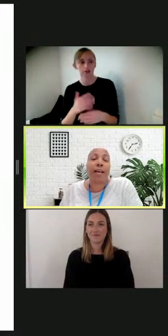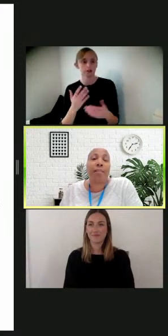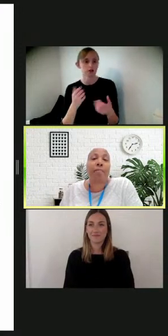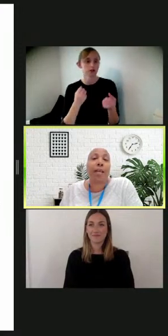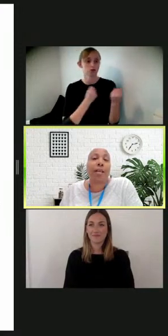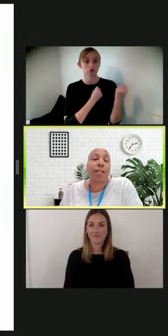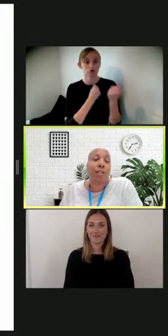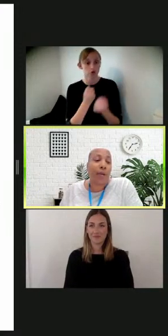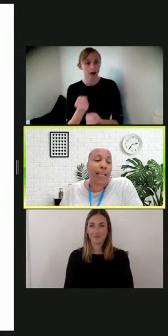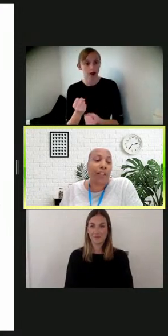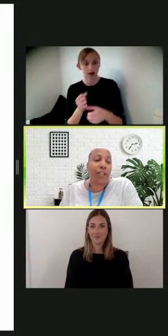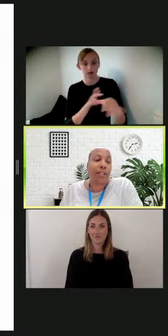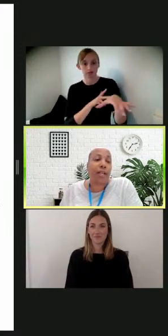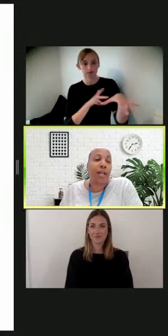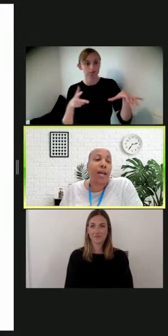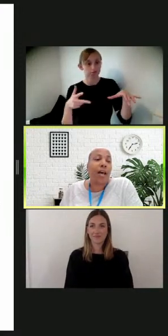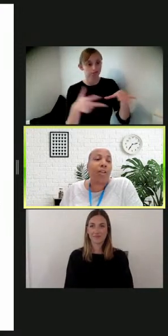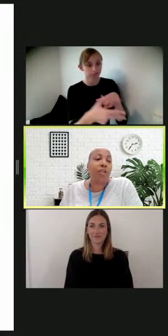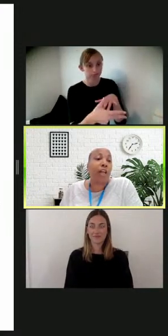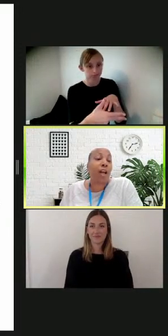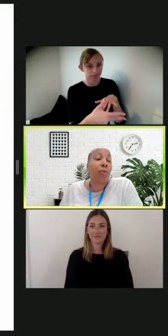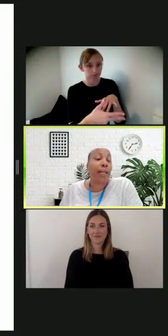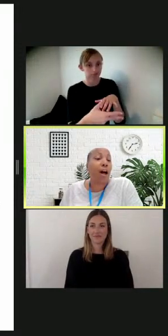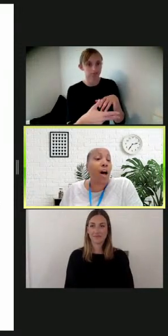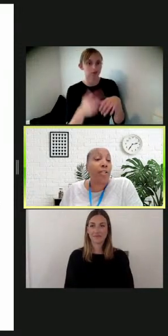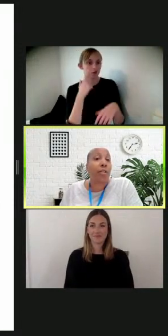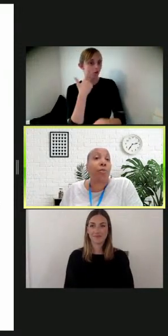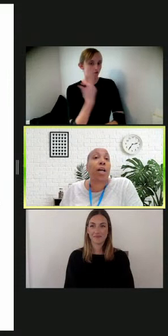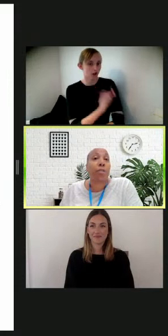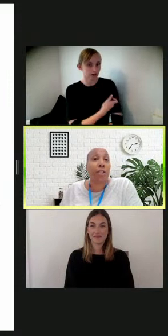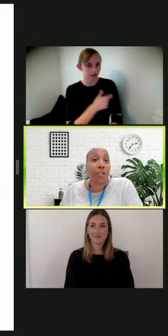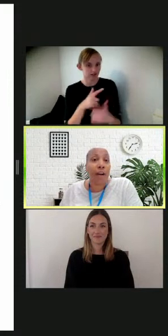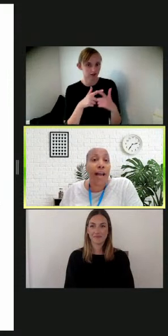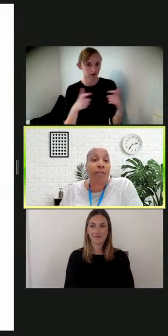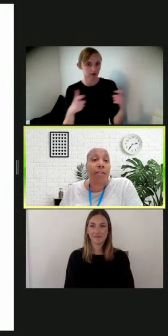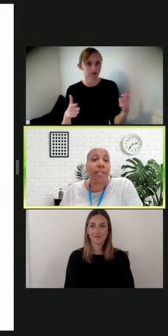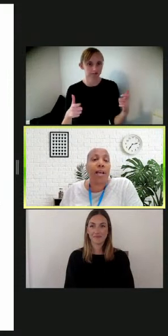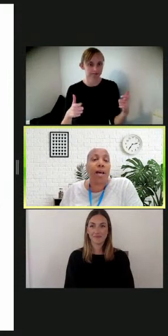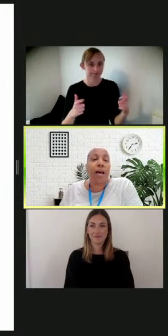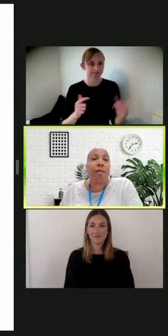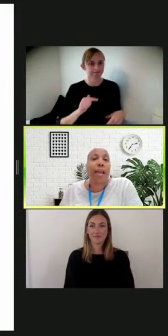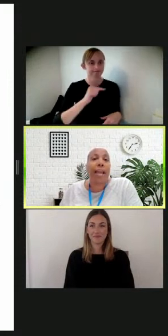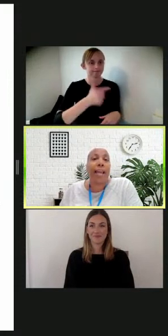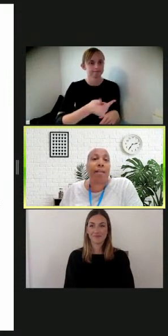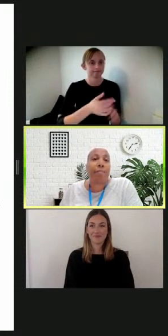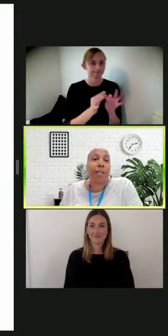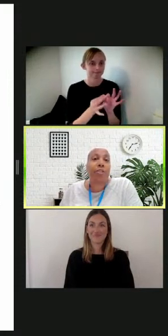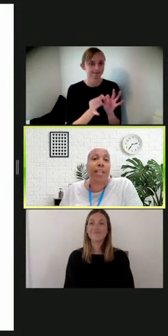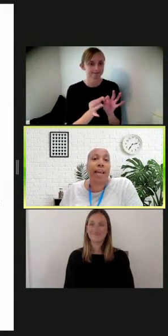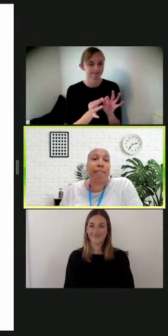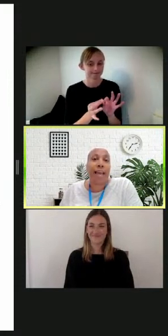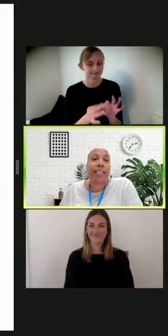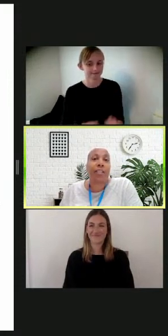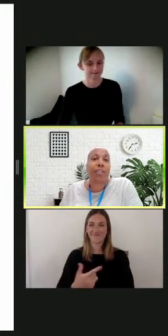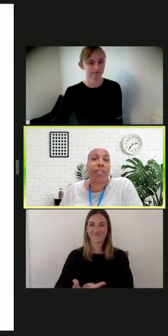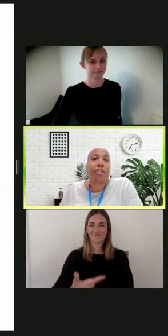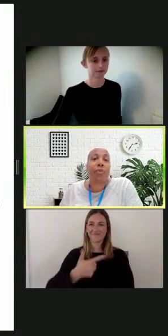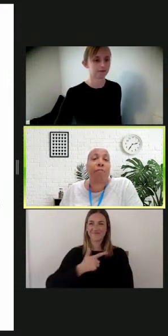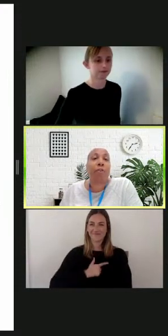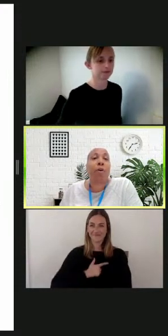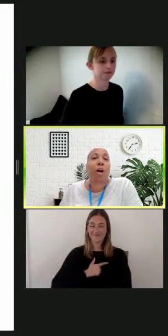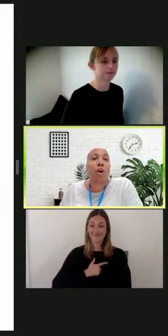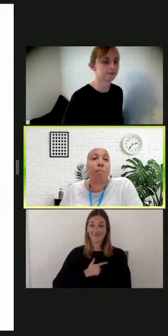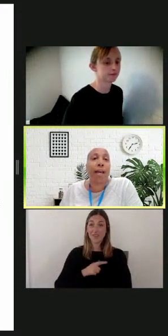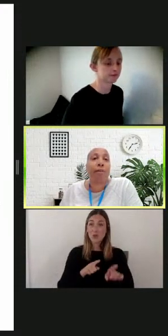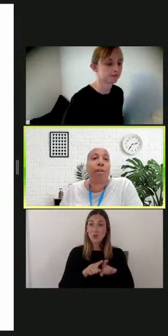drive-in locations. We can also come to your house and administer that vaccine to you.